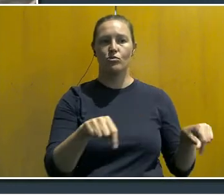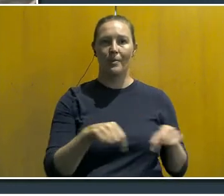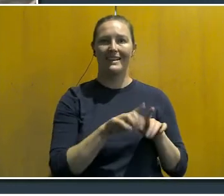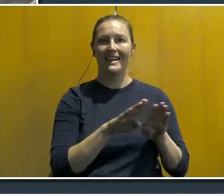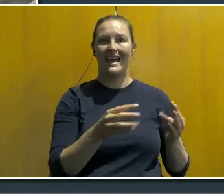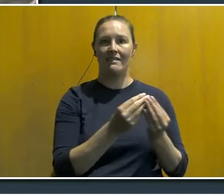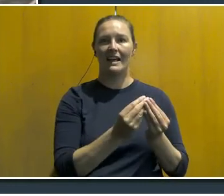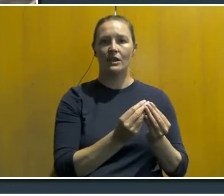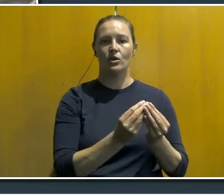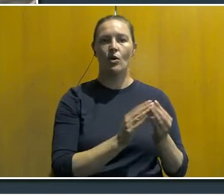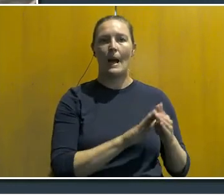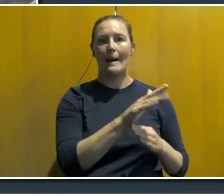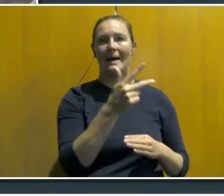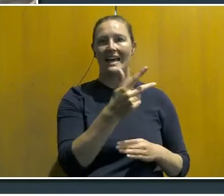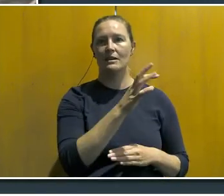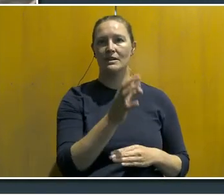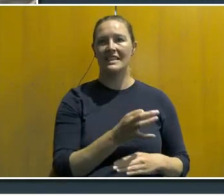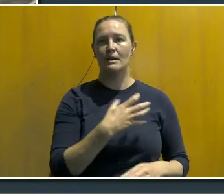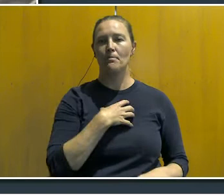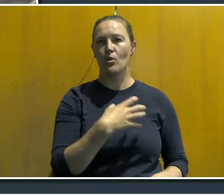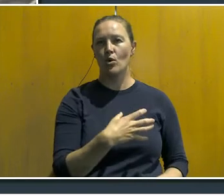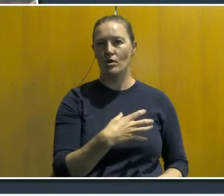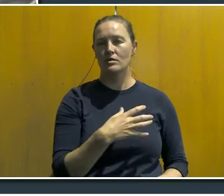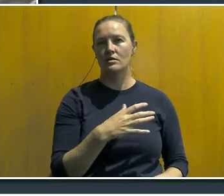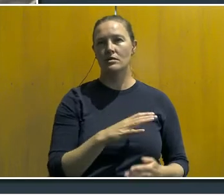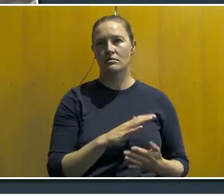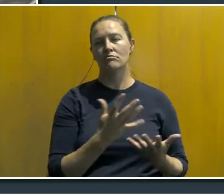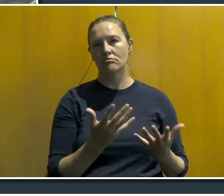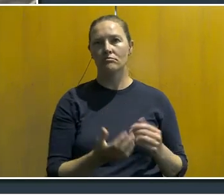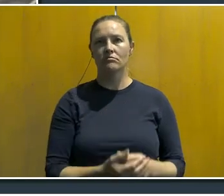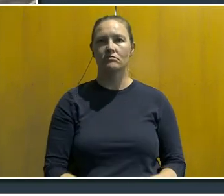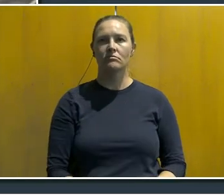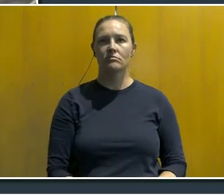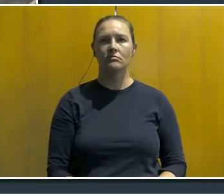up 8% more, so it's sort of working out that way.